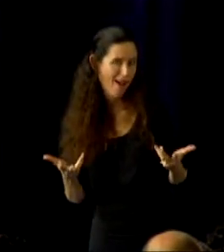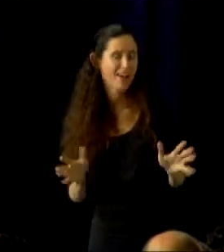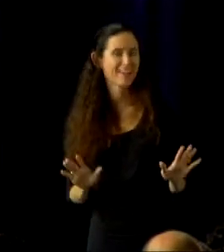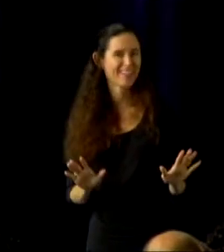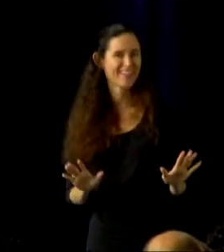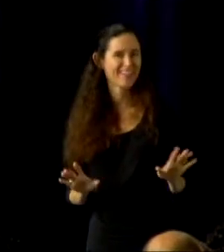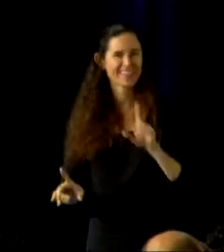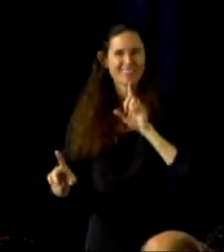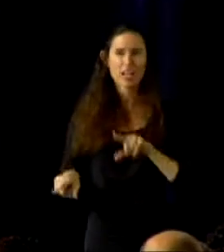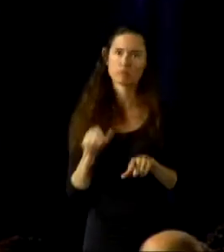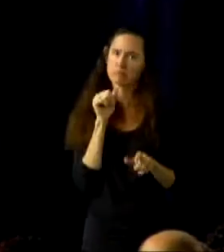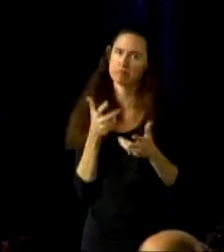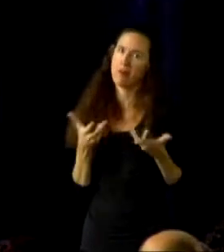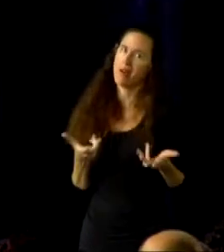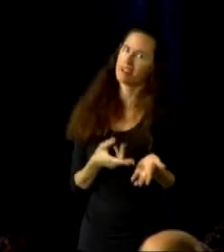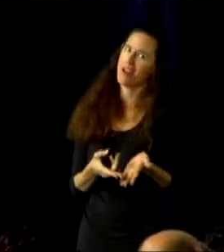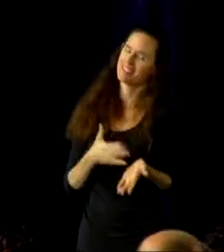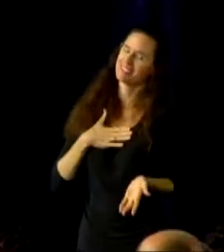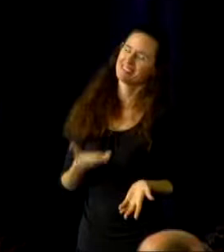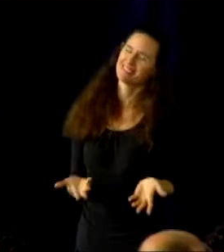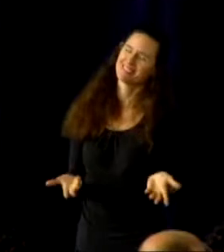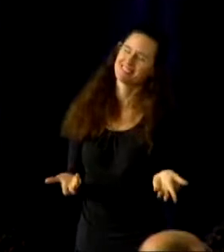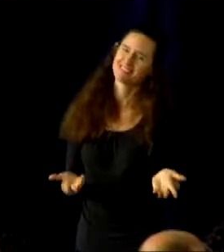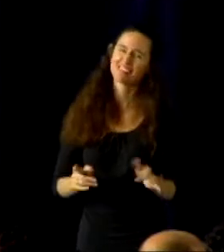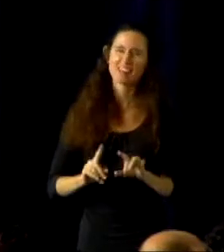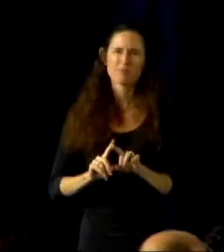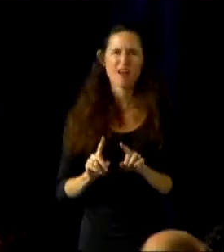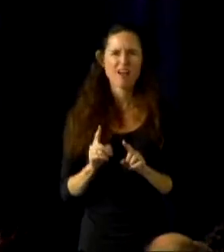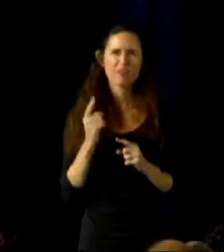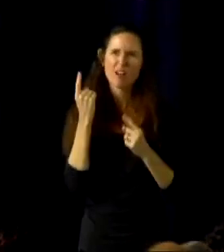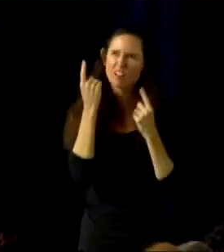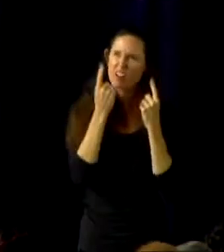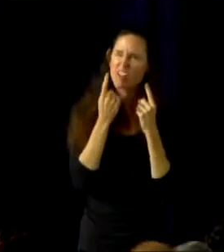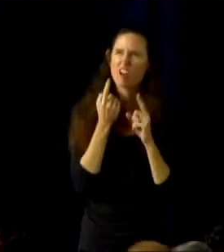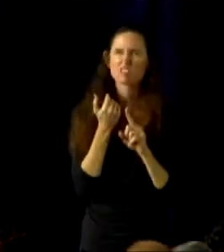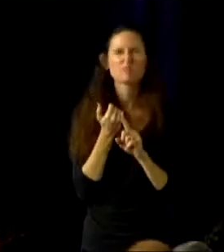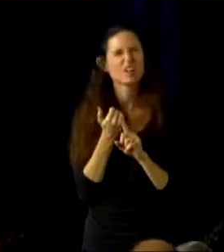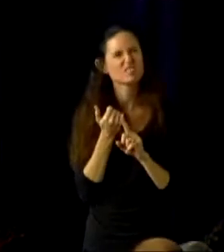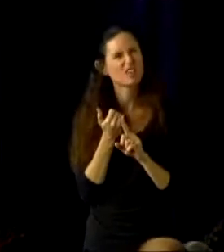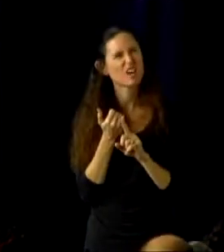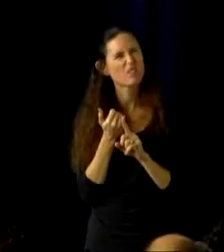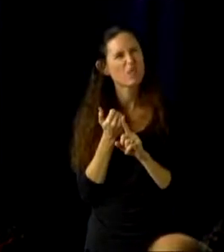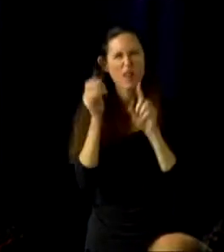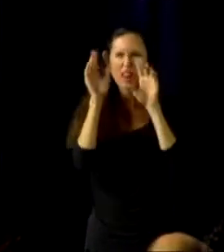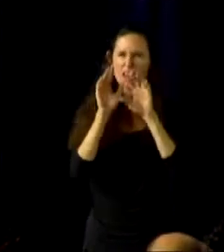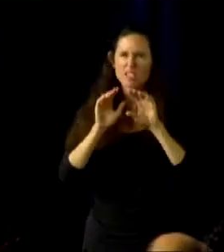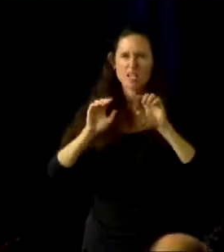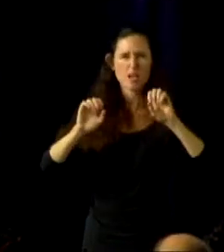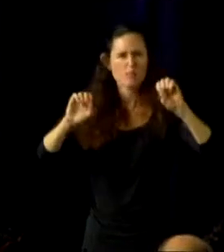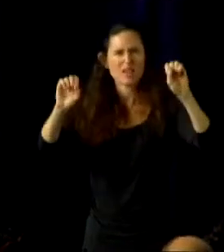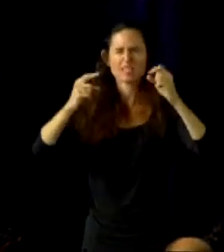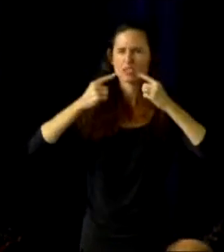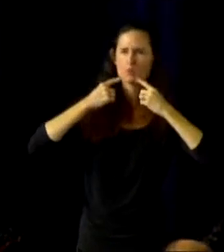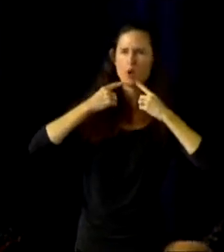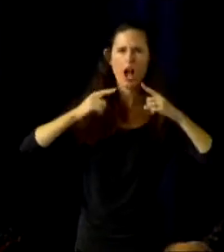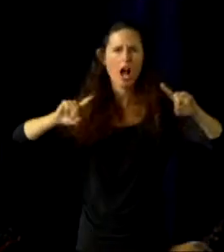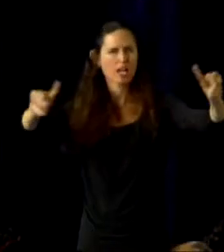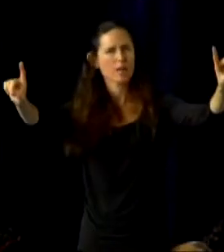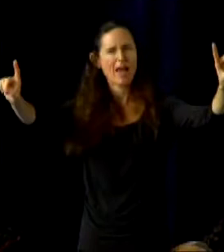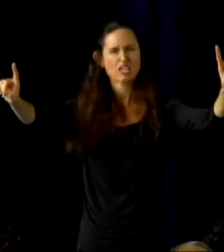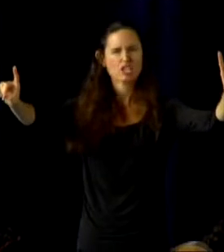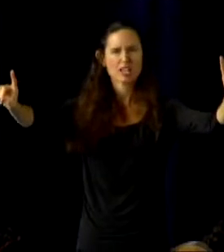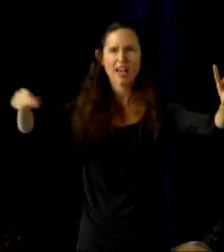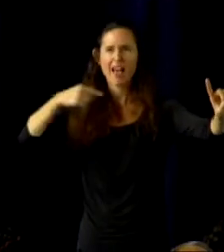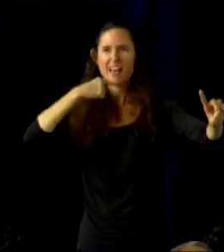The answer is not much. But I thought to myself, so as a presidential proclamation, I am hereby